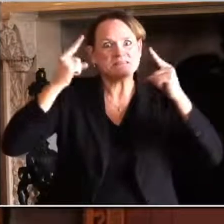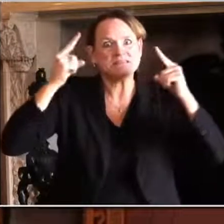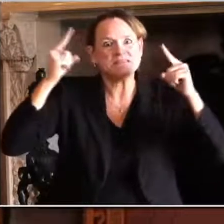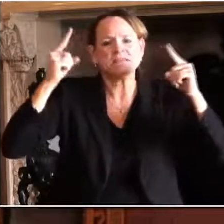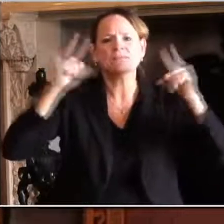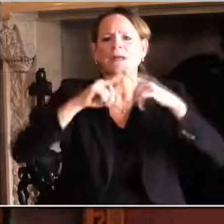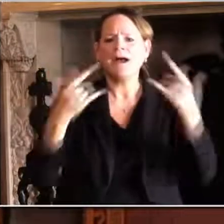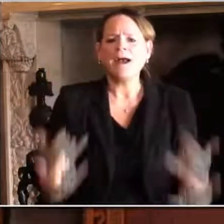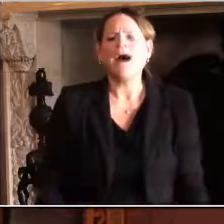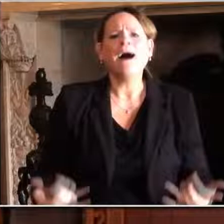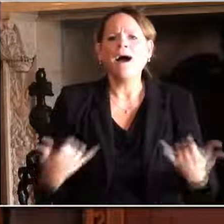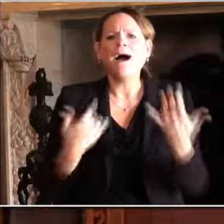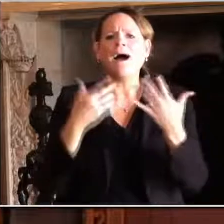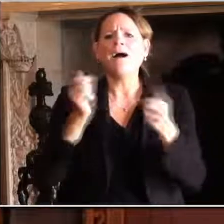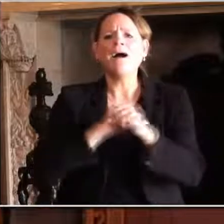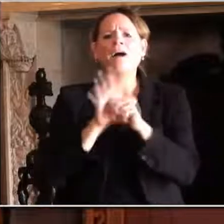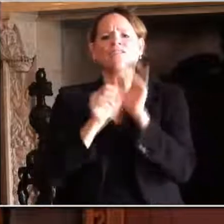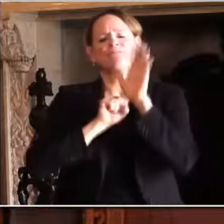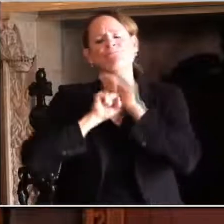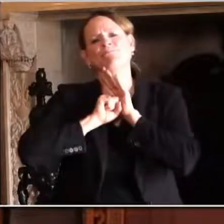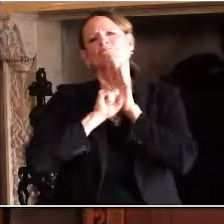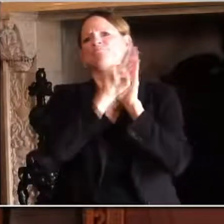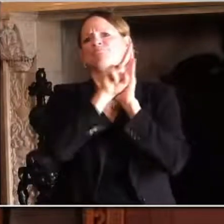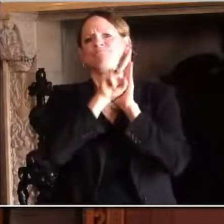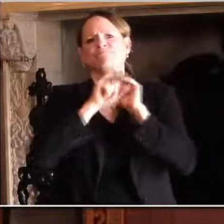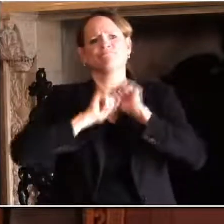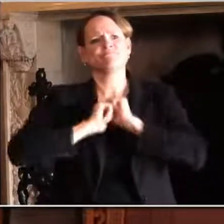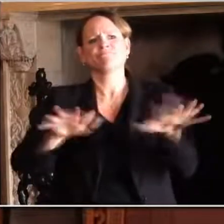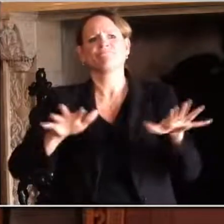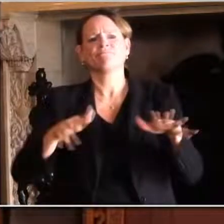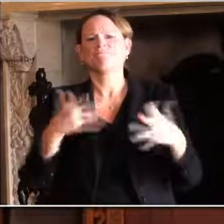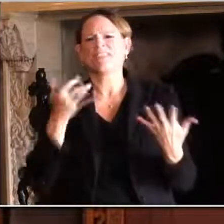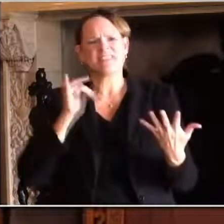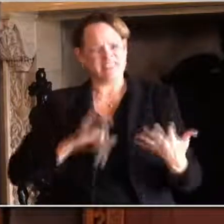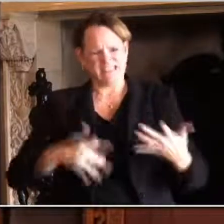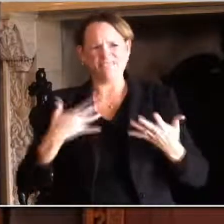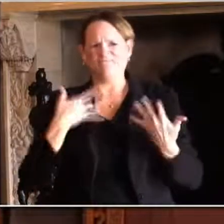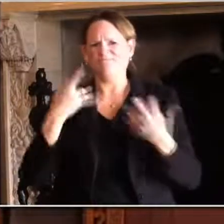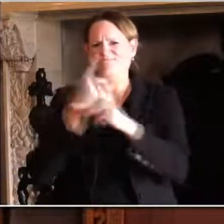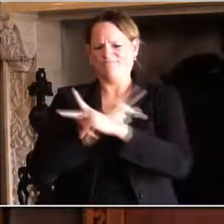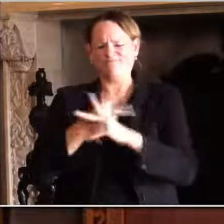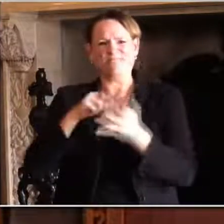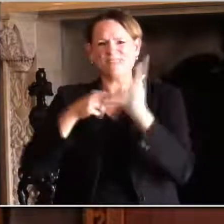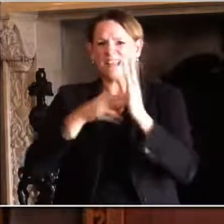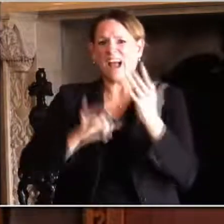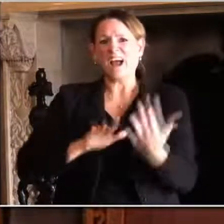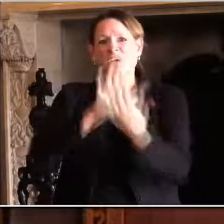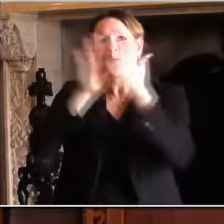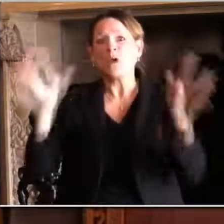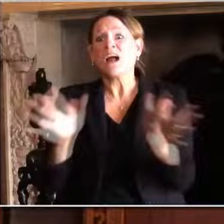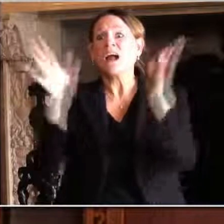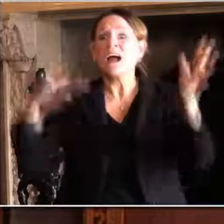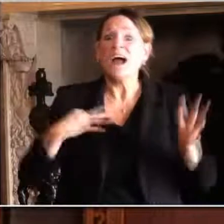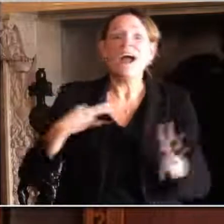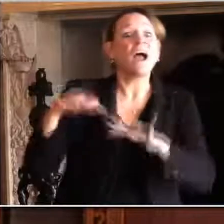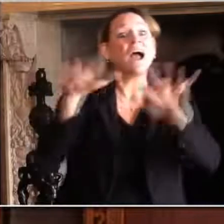look at a requirement, and we came to the conclusion that this is the time to do it. We believe with the